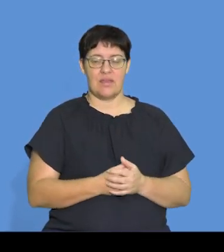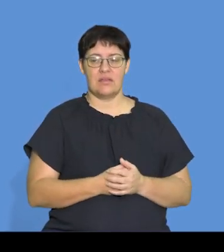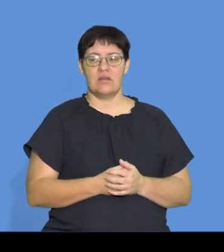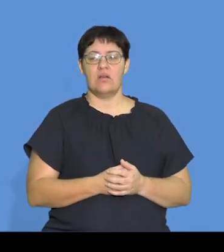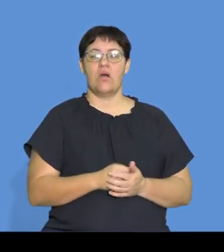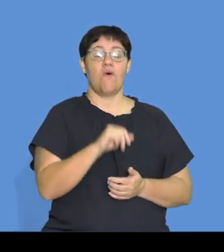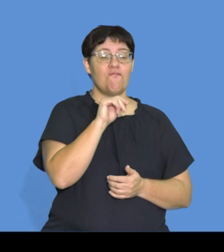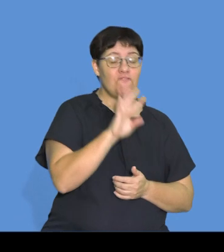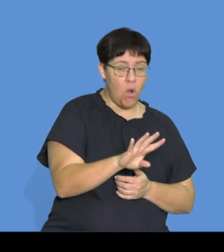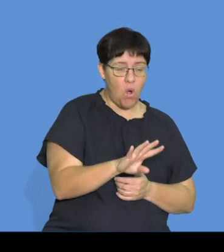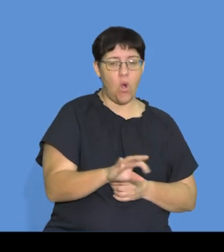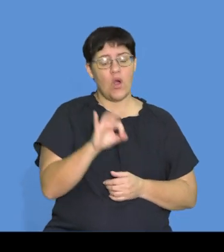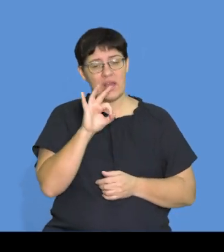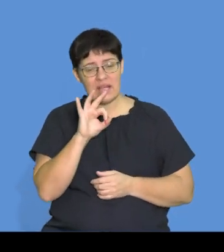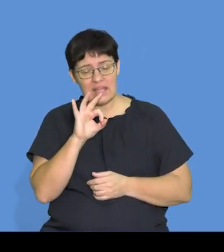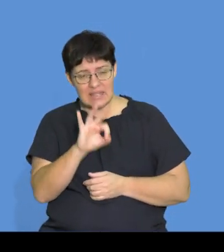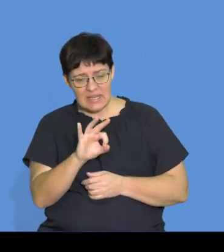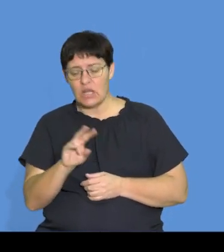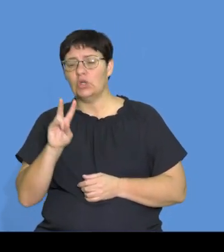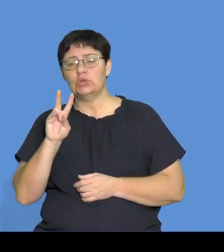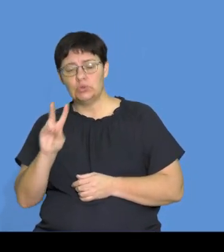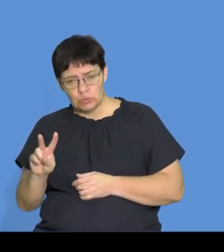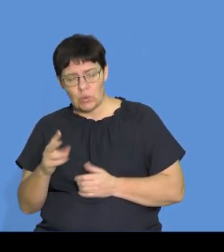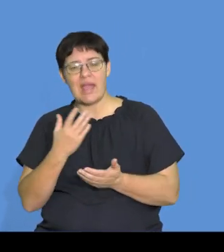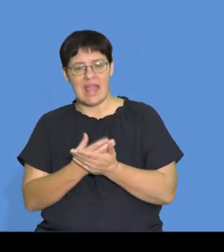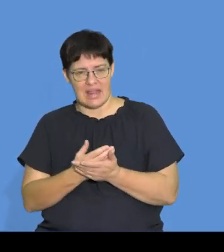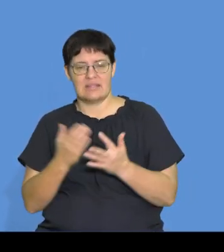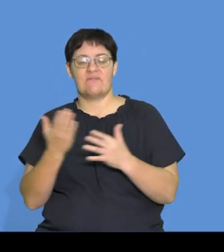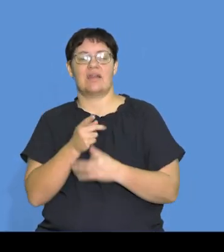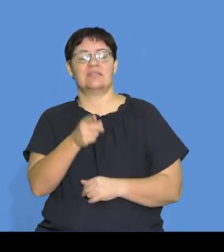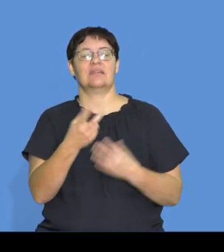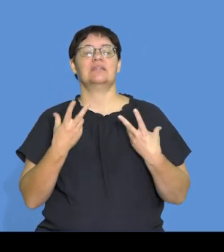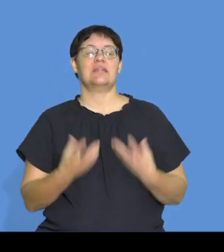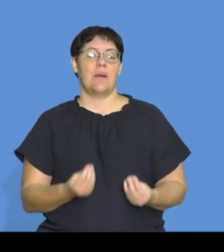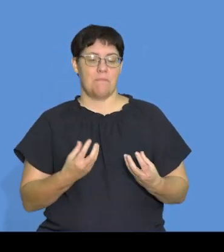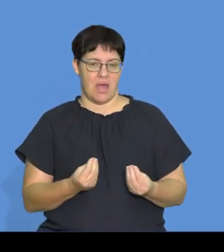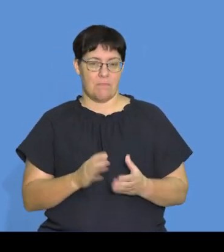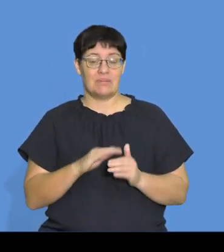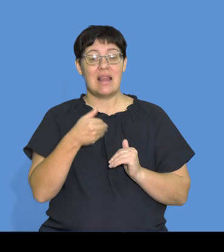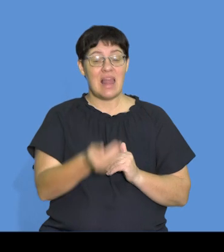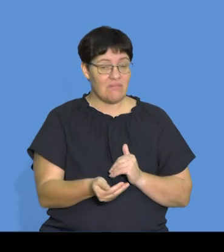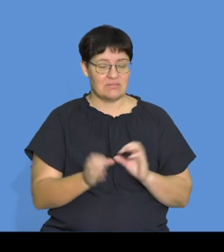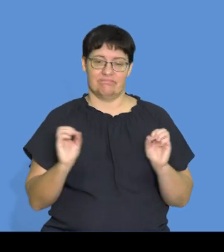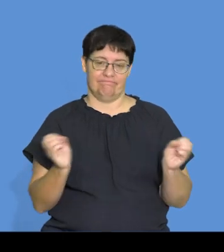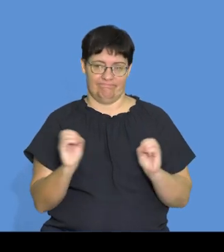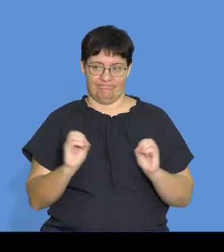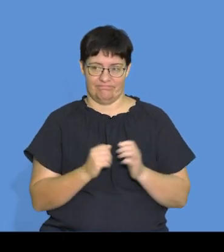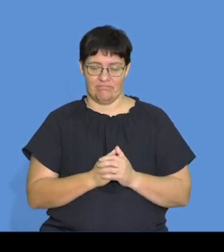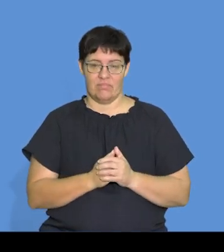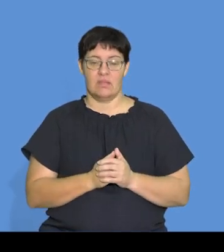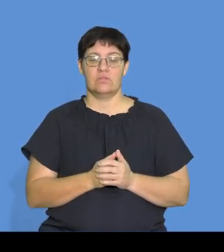the 4 and the 3 and the 2 are divisible in without leaving a remainder. I will repeat